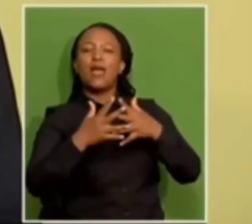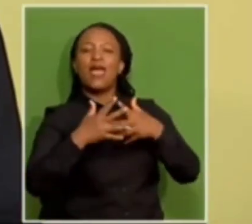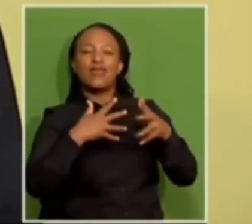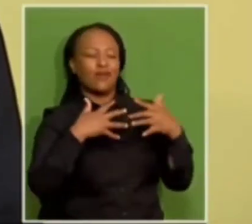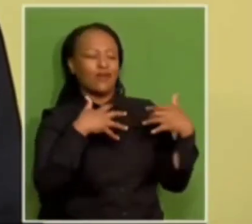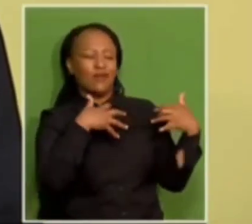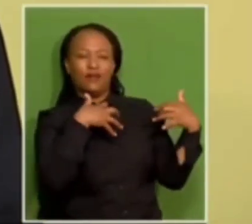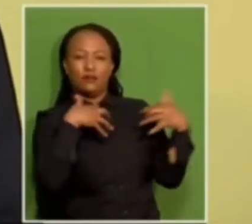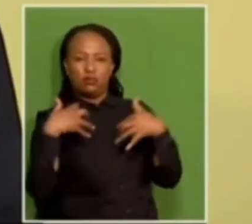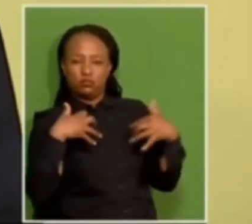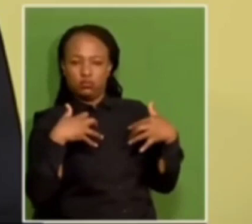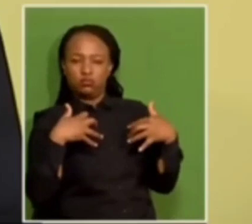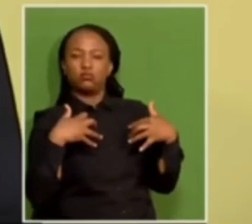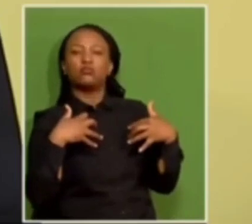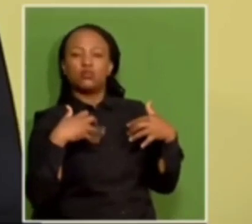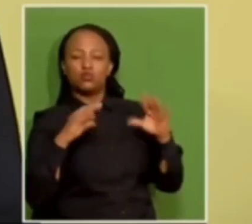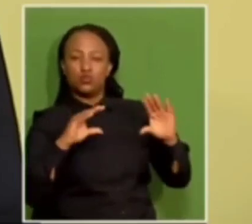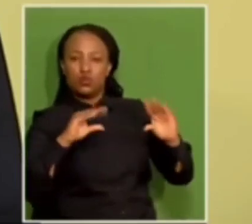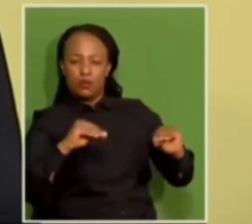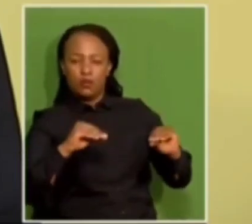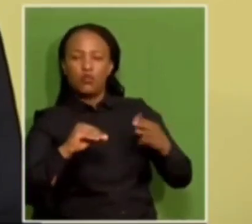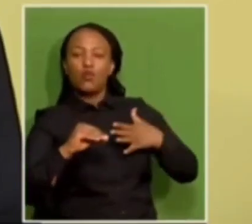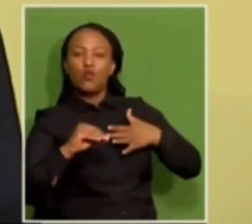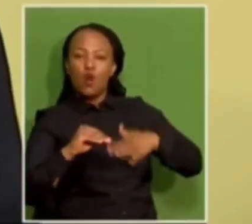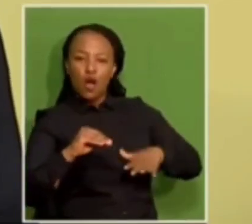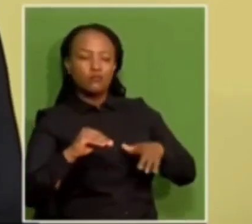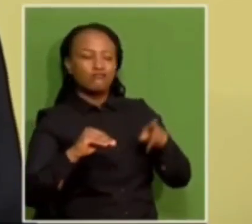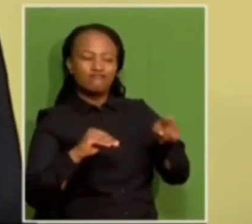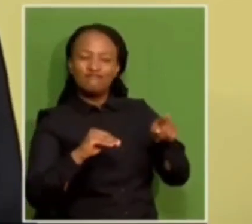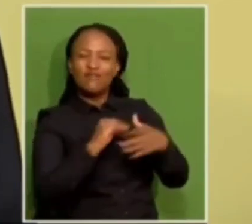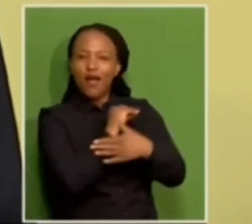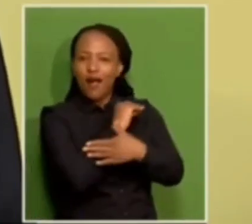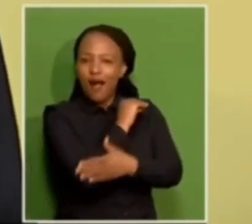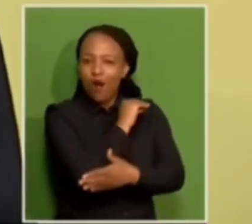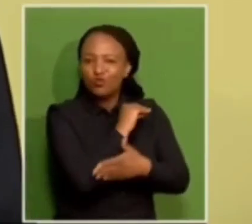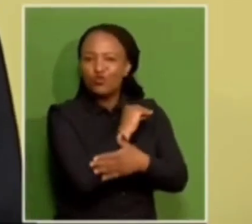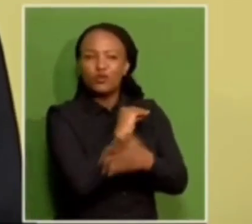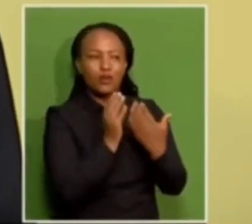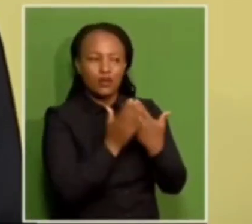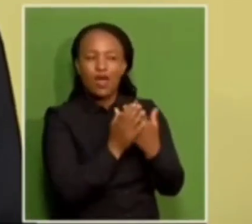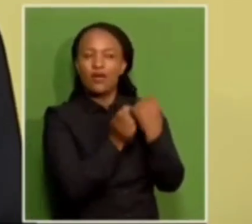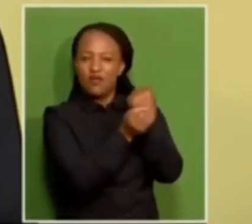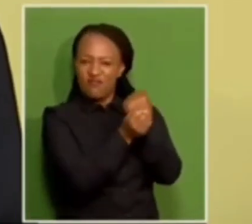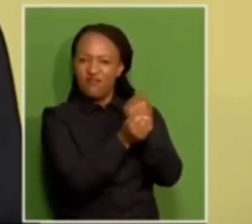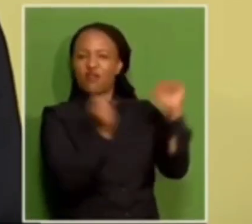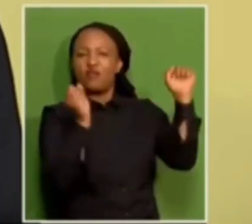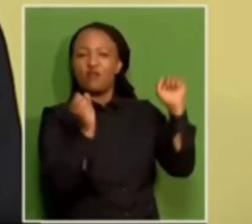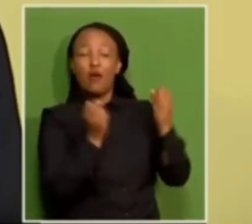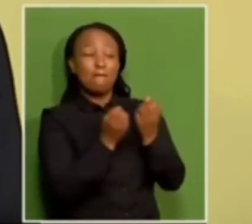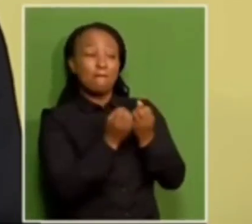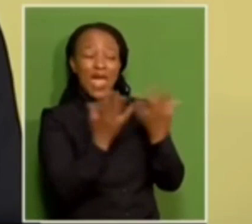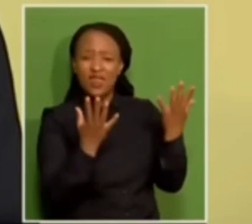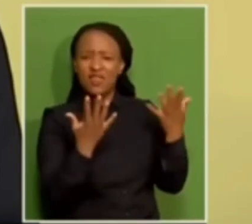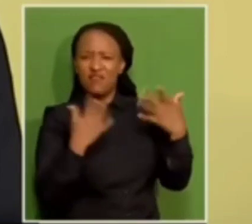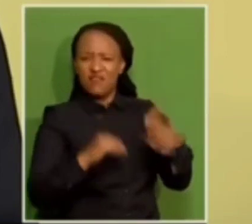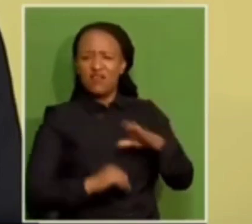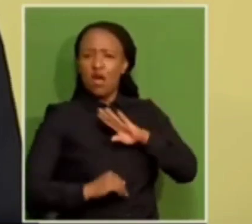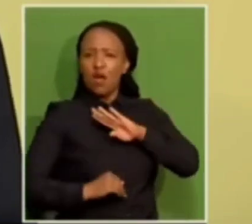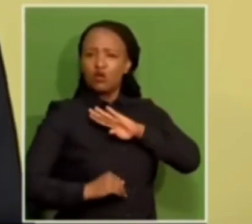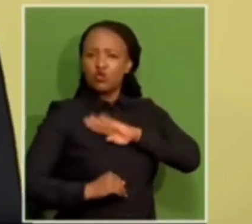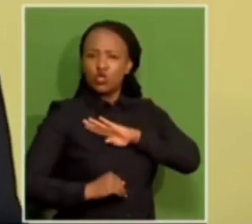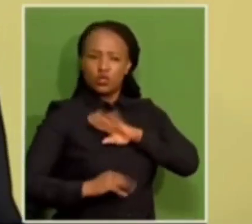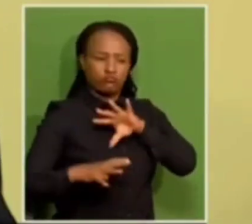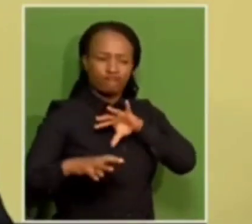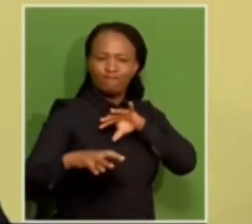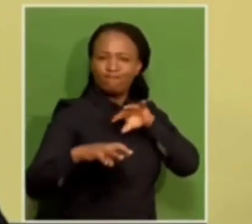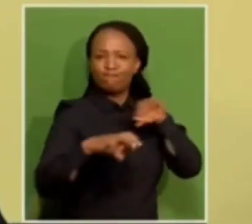continent and restore constitutional and democratic government to countries that have recently experienced